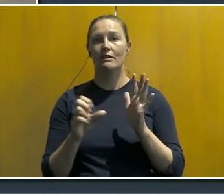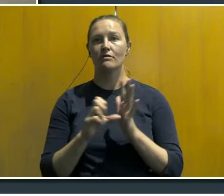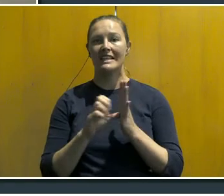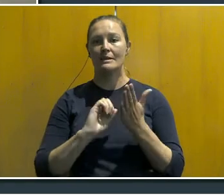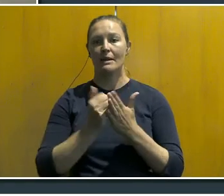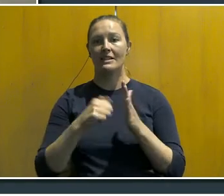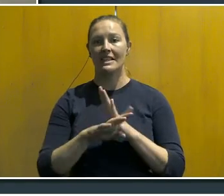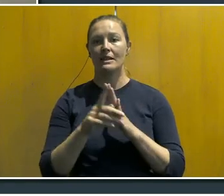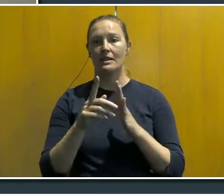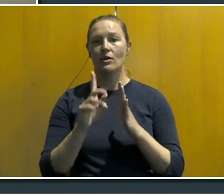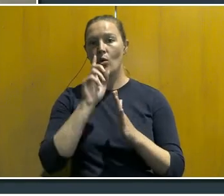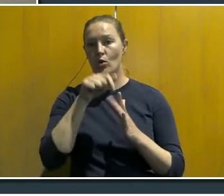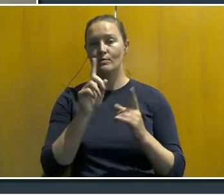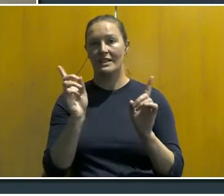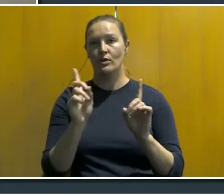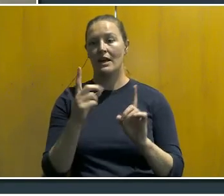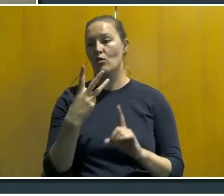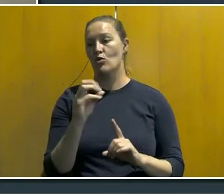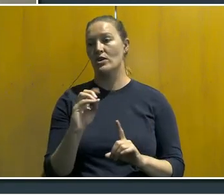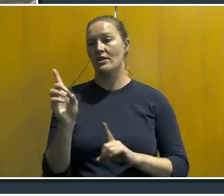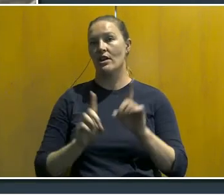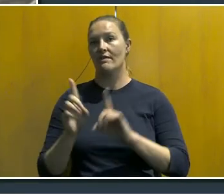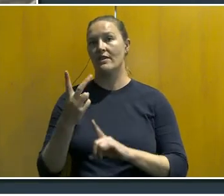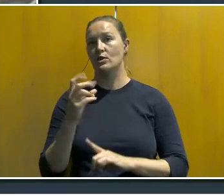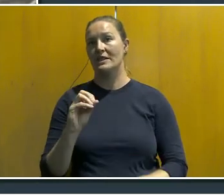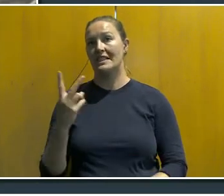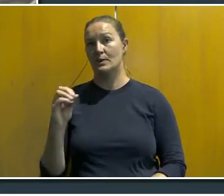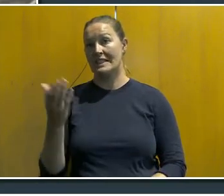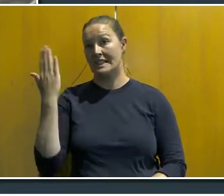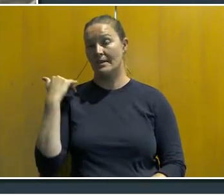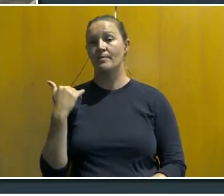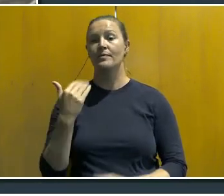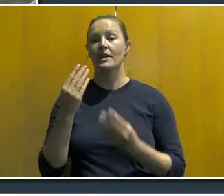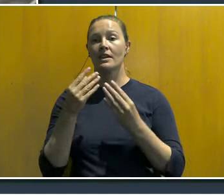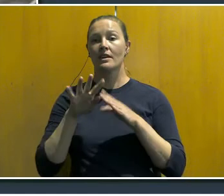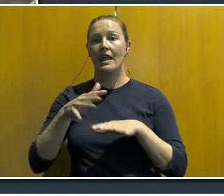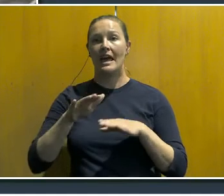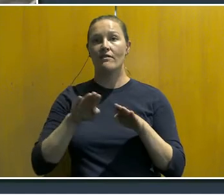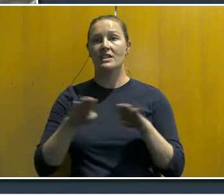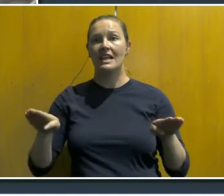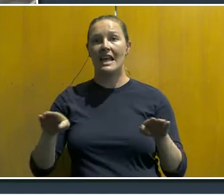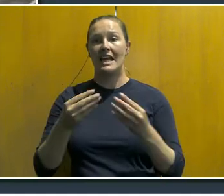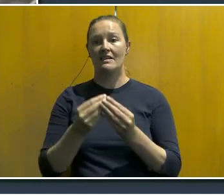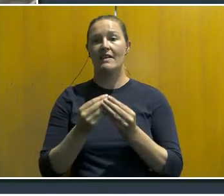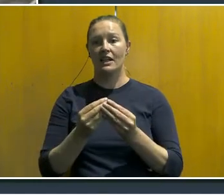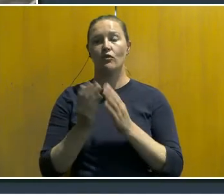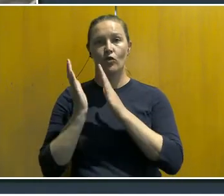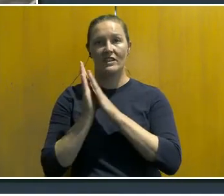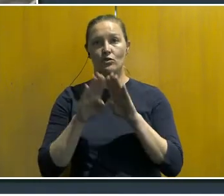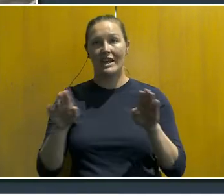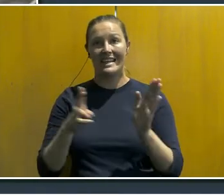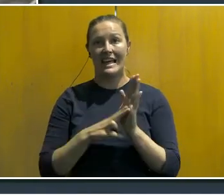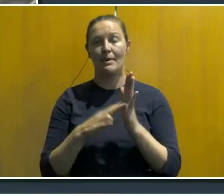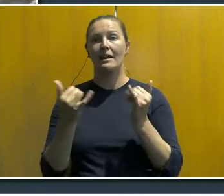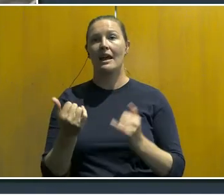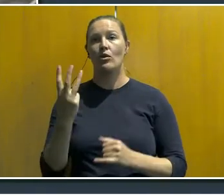today, on the 30th to the 11th, 2020, the average land value for residential land in Napier is